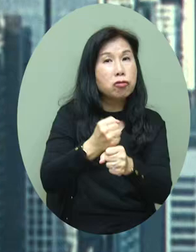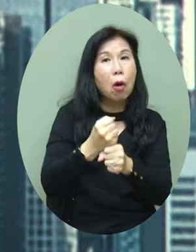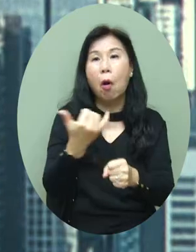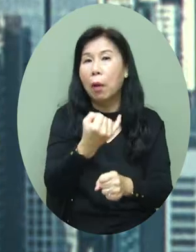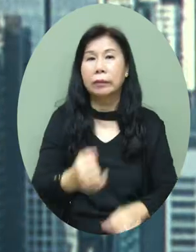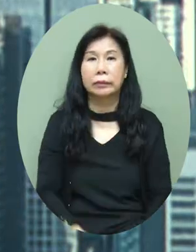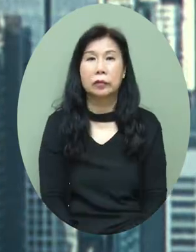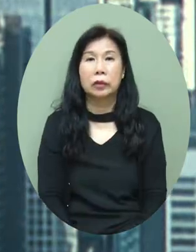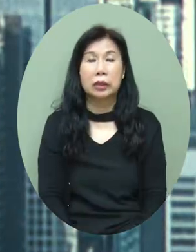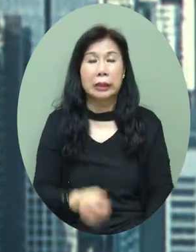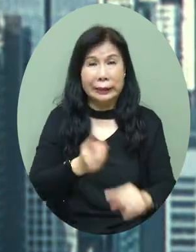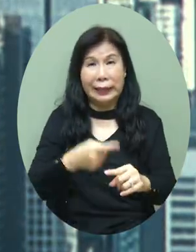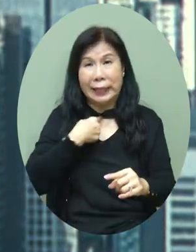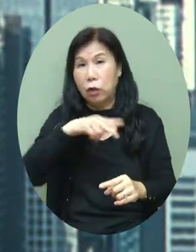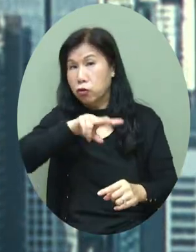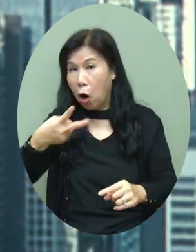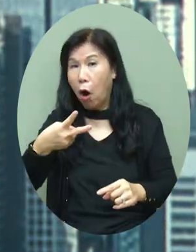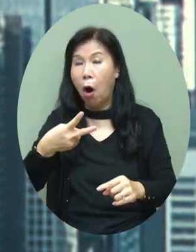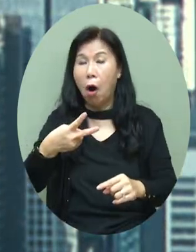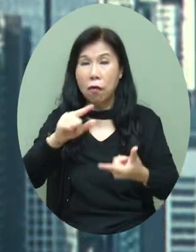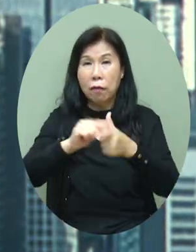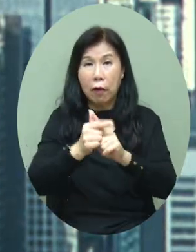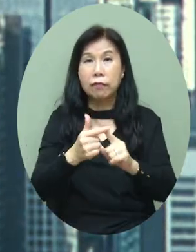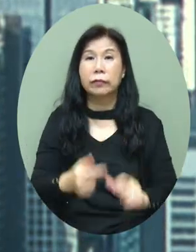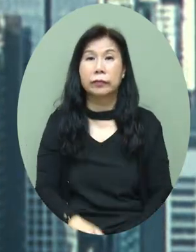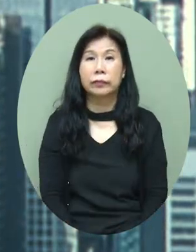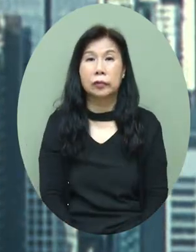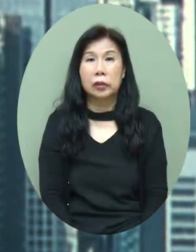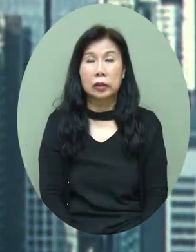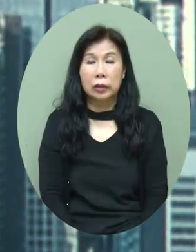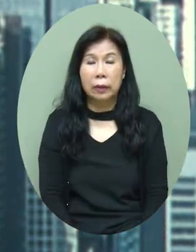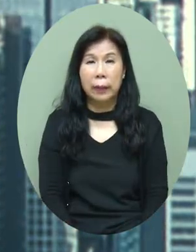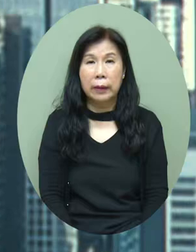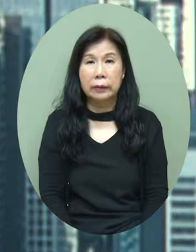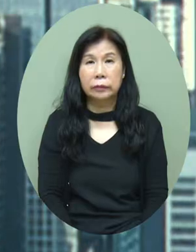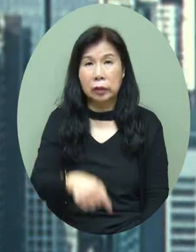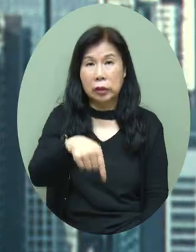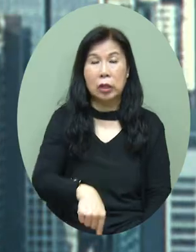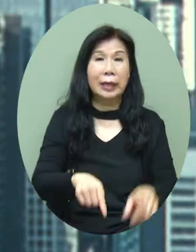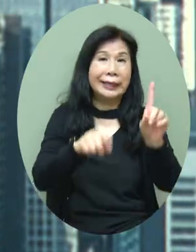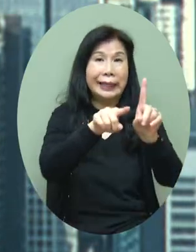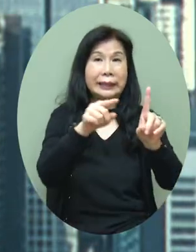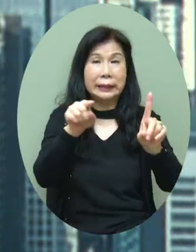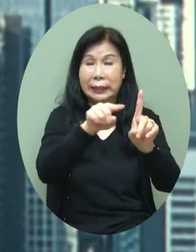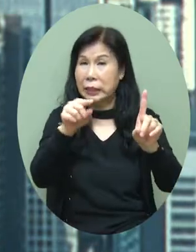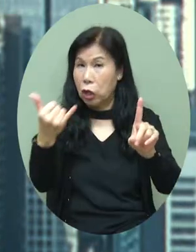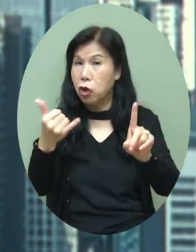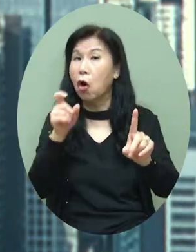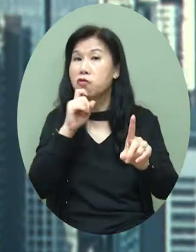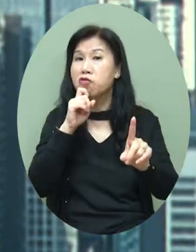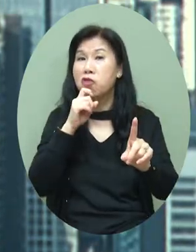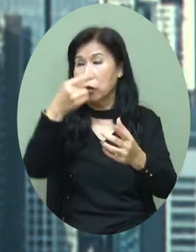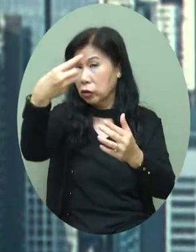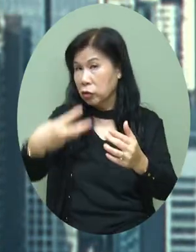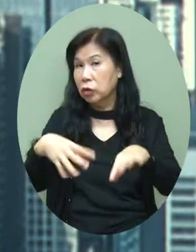adjustment mechanism itself, we believe the 6 factors have provided us a very good basis for consideration,